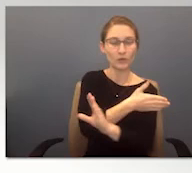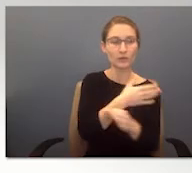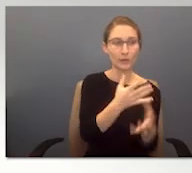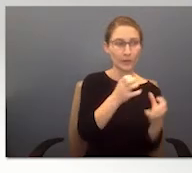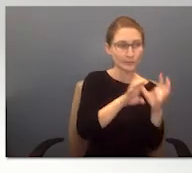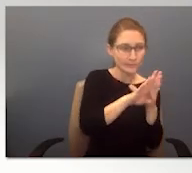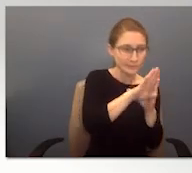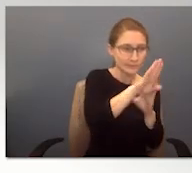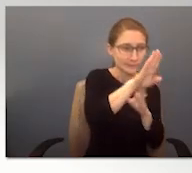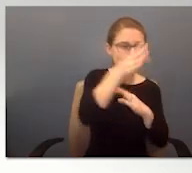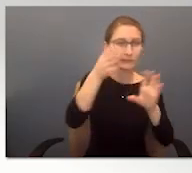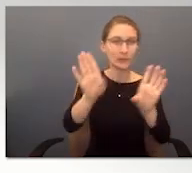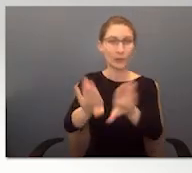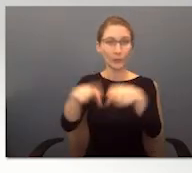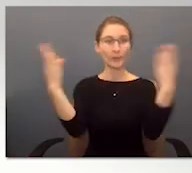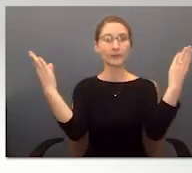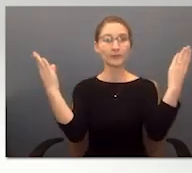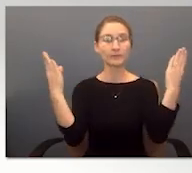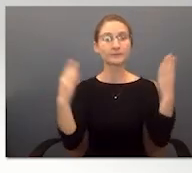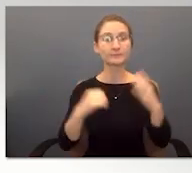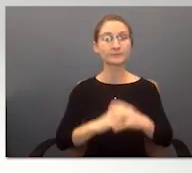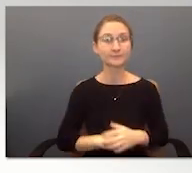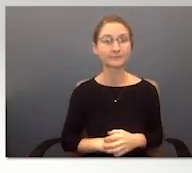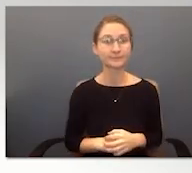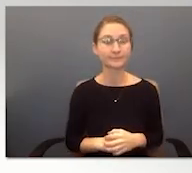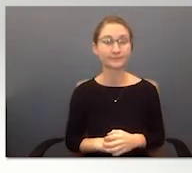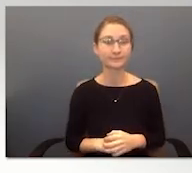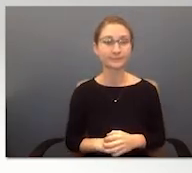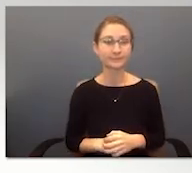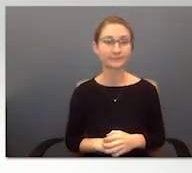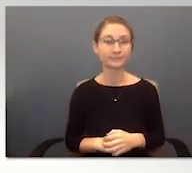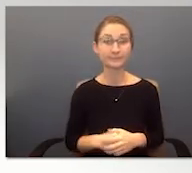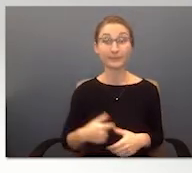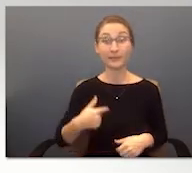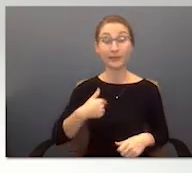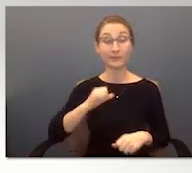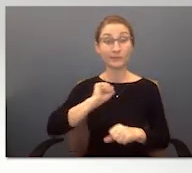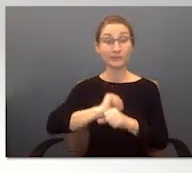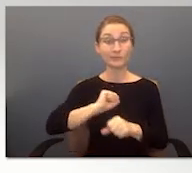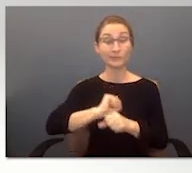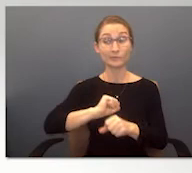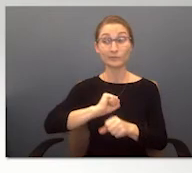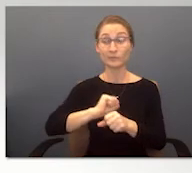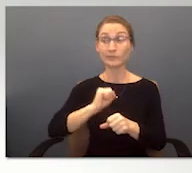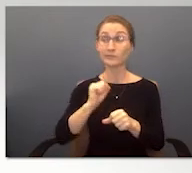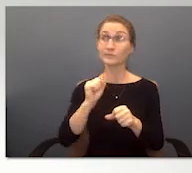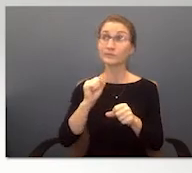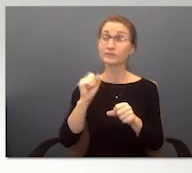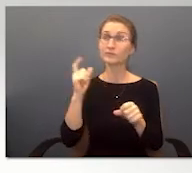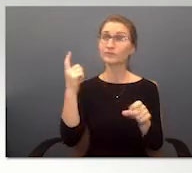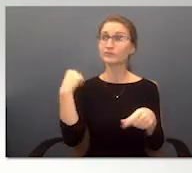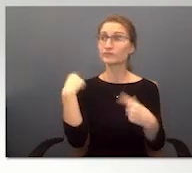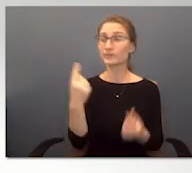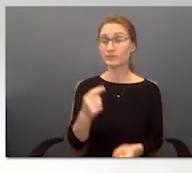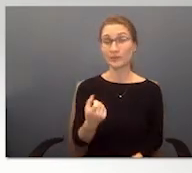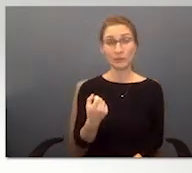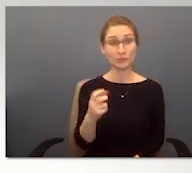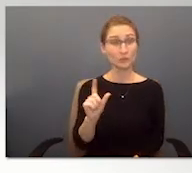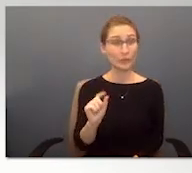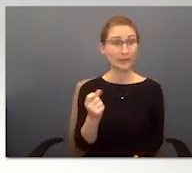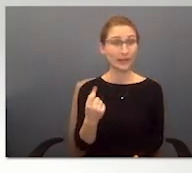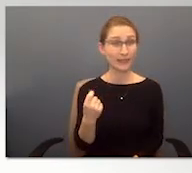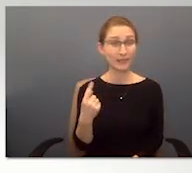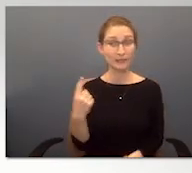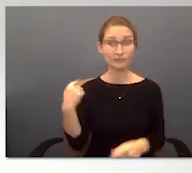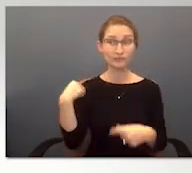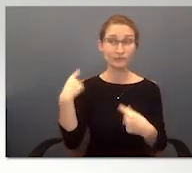of 2012. And then once we opened, everybody moved in to Orlando. And I'd been with Nemours Foundation from 2011 until